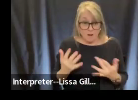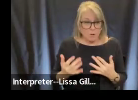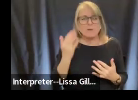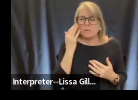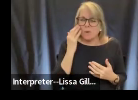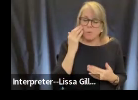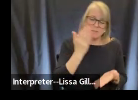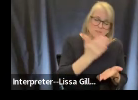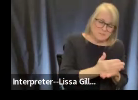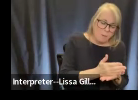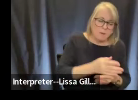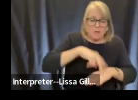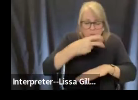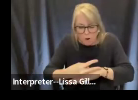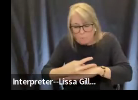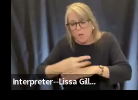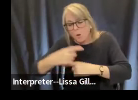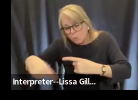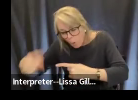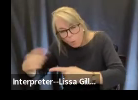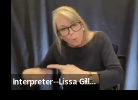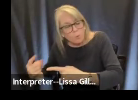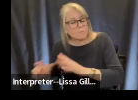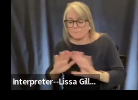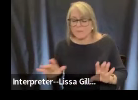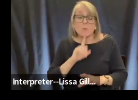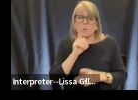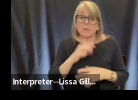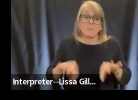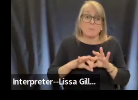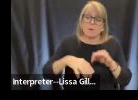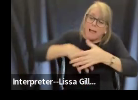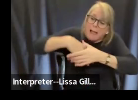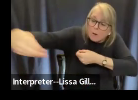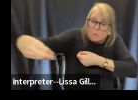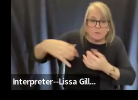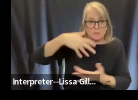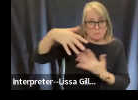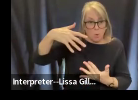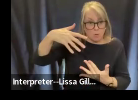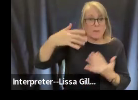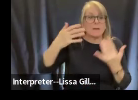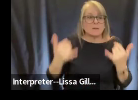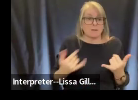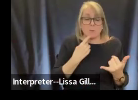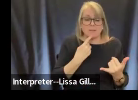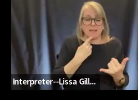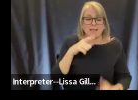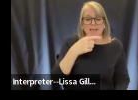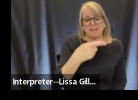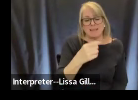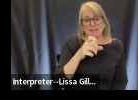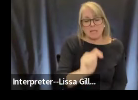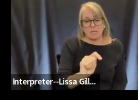fire on us. That's when that helps. The key is to get away from that smoke. So get low and go is the new buzzword that we've got going when it comes